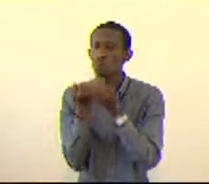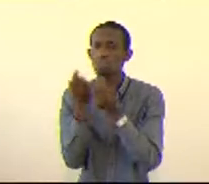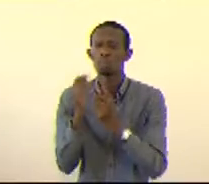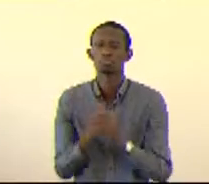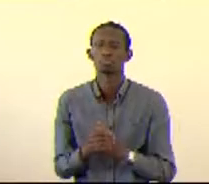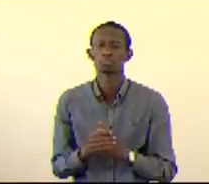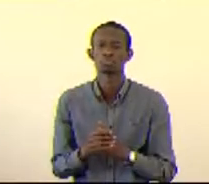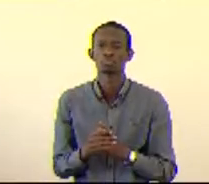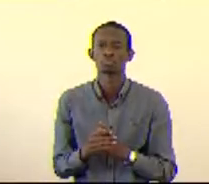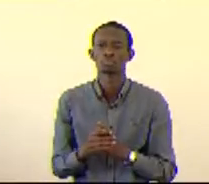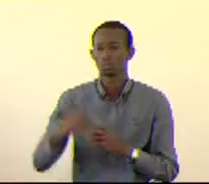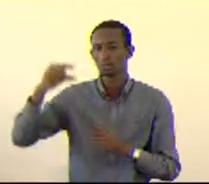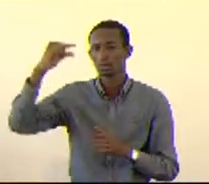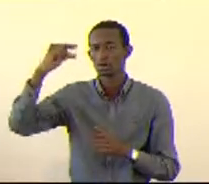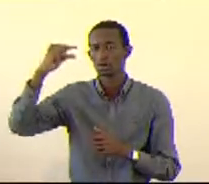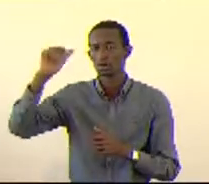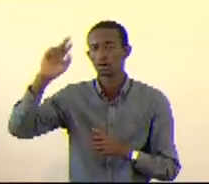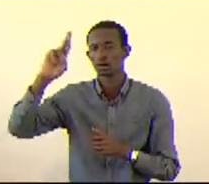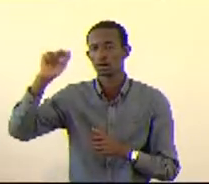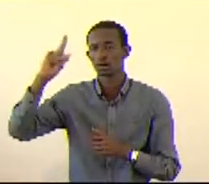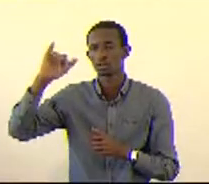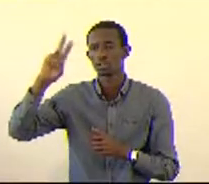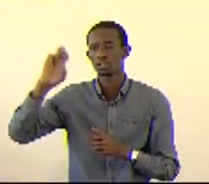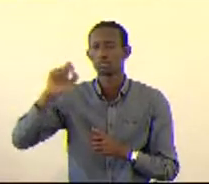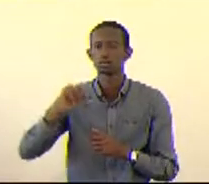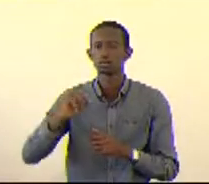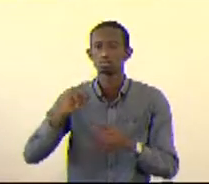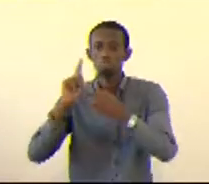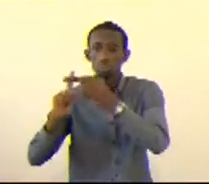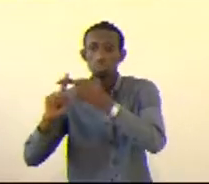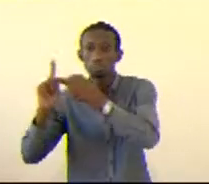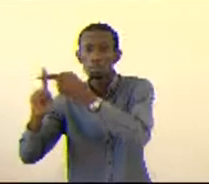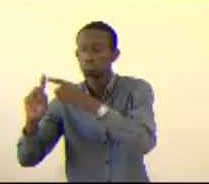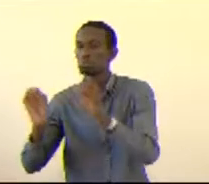be positive. The gradient will be negative. So you'll begin moving